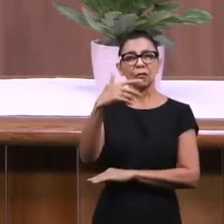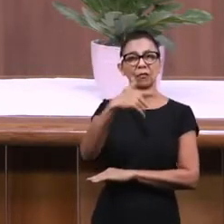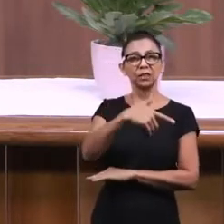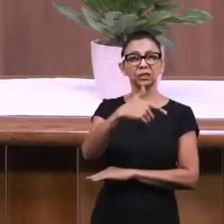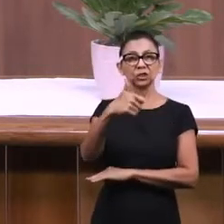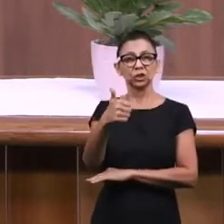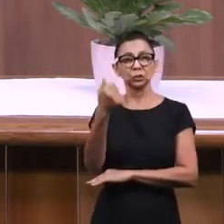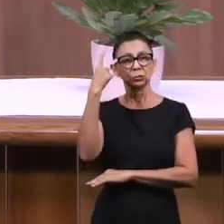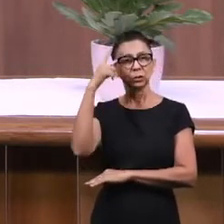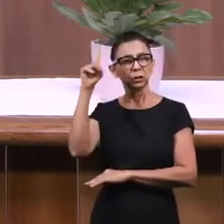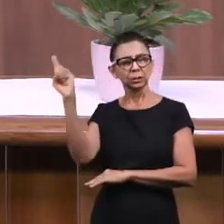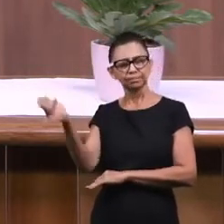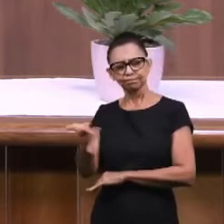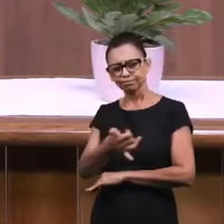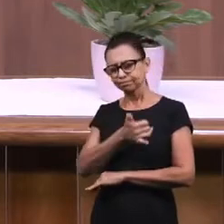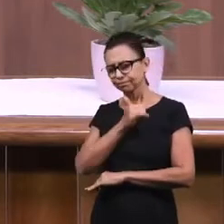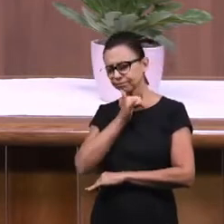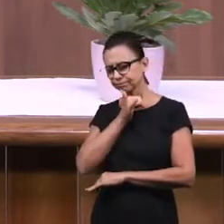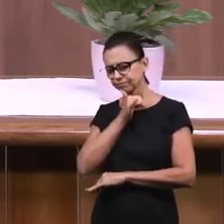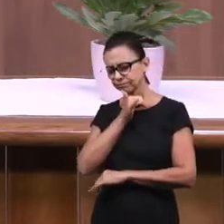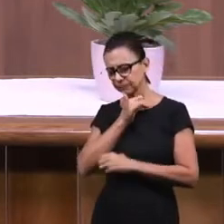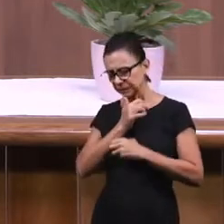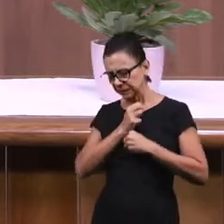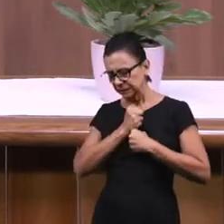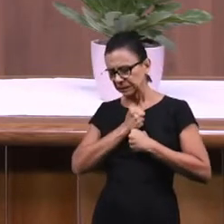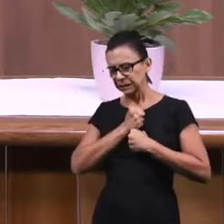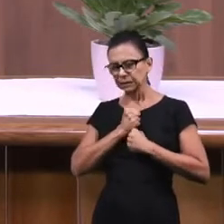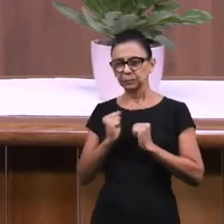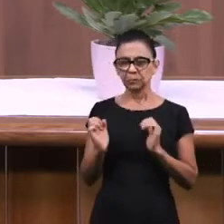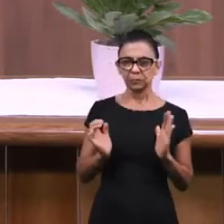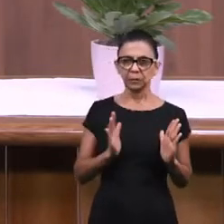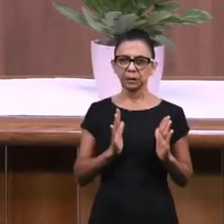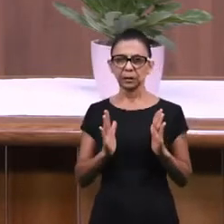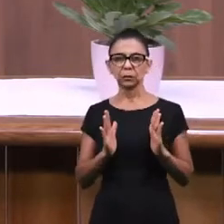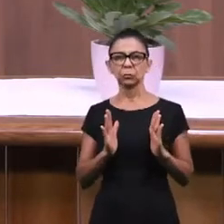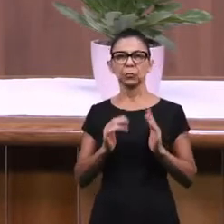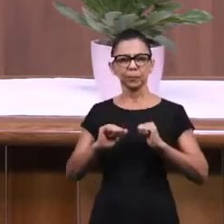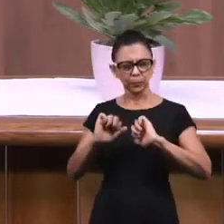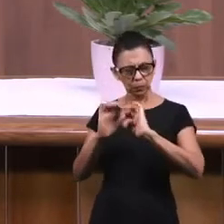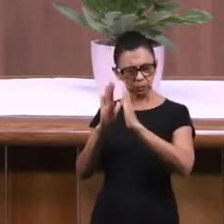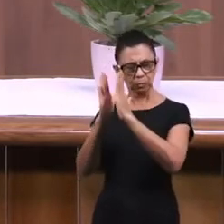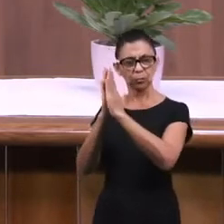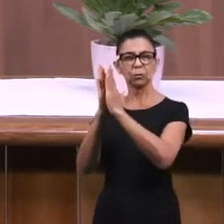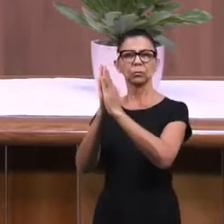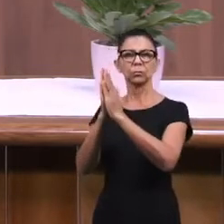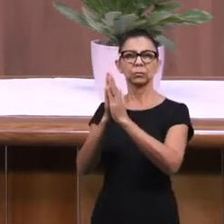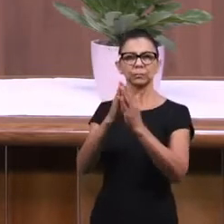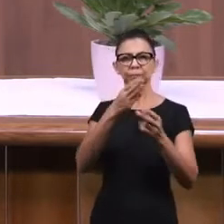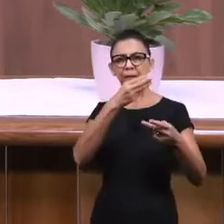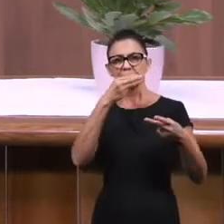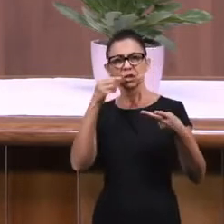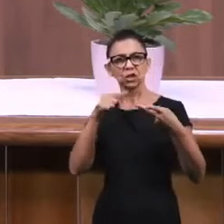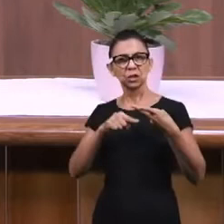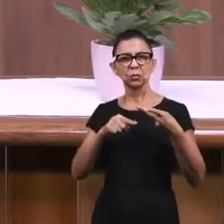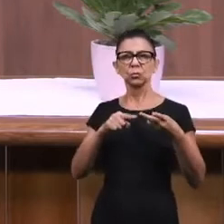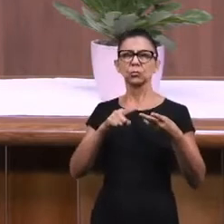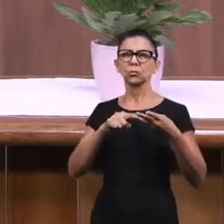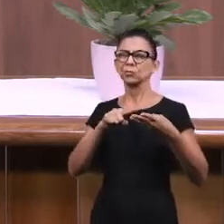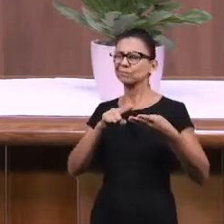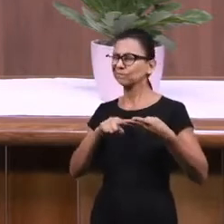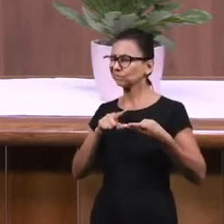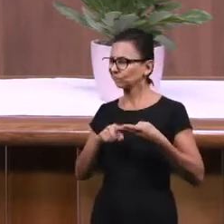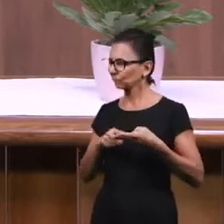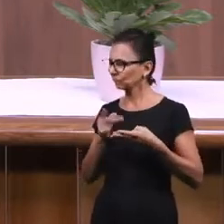21 days he passed through great anguish. And in those 21 days of prayer, of fasting